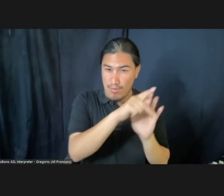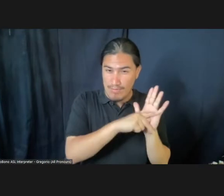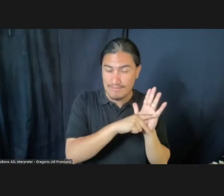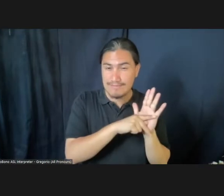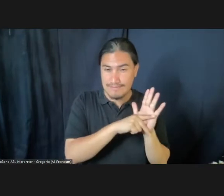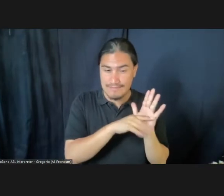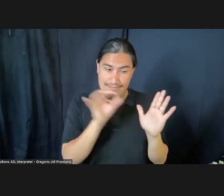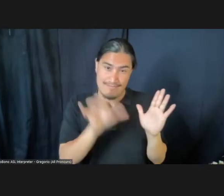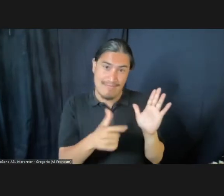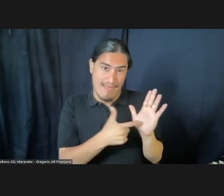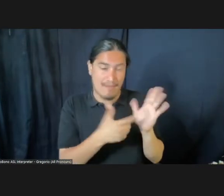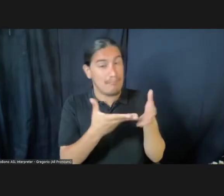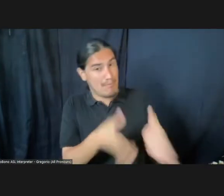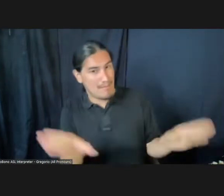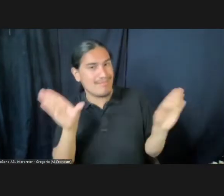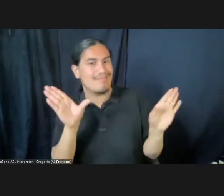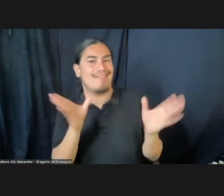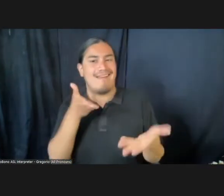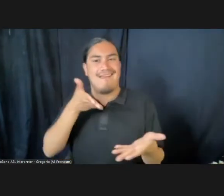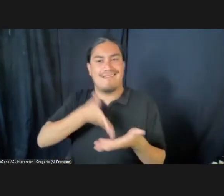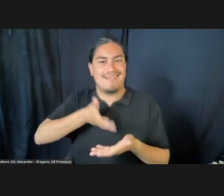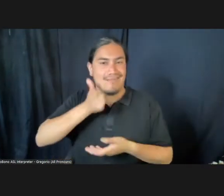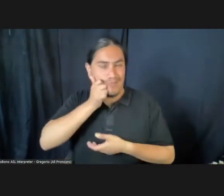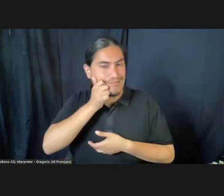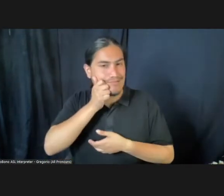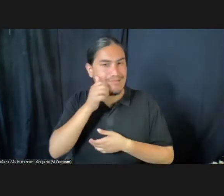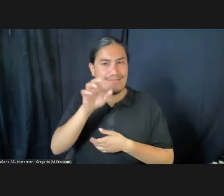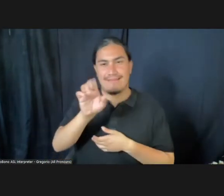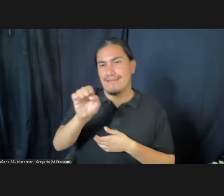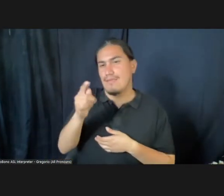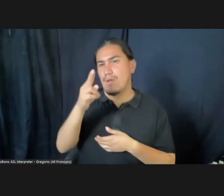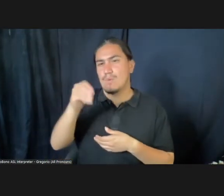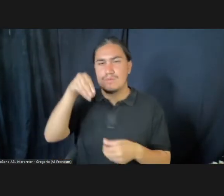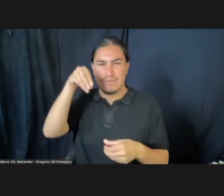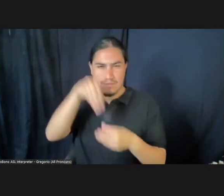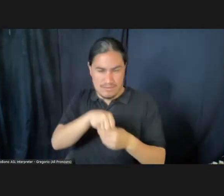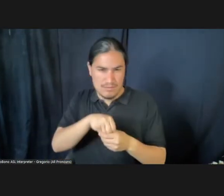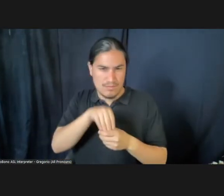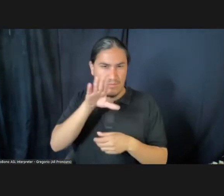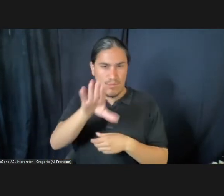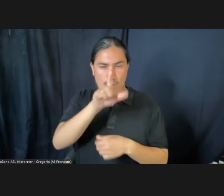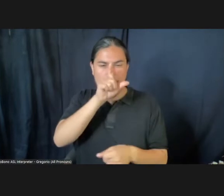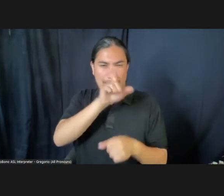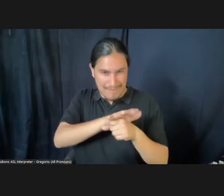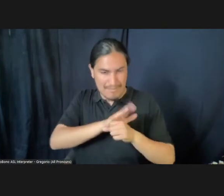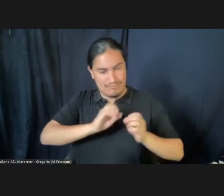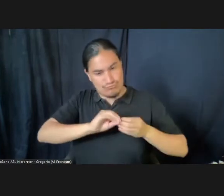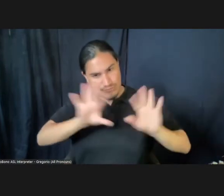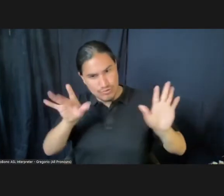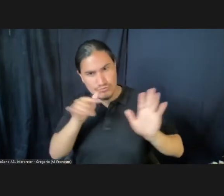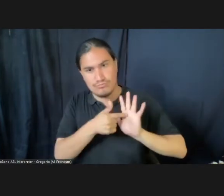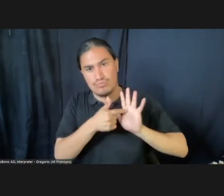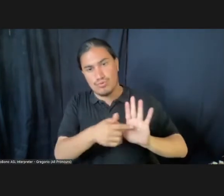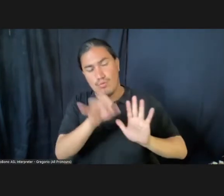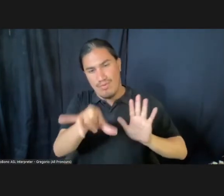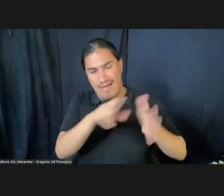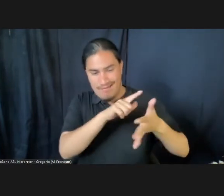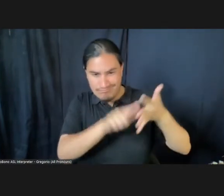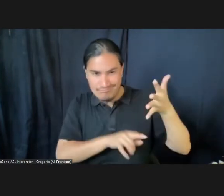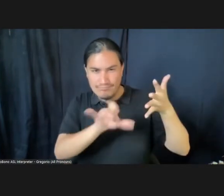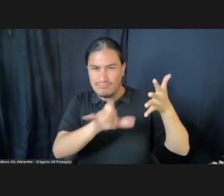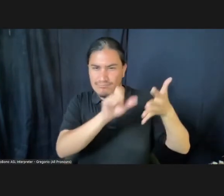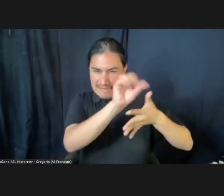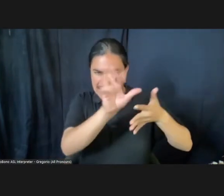Develop a written public anti-racist ethos outlining your commitment to anti-racist and anti-oppressive parent support